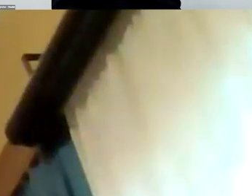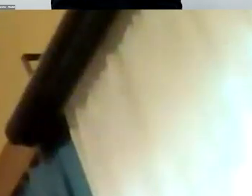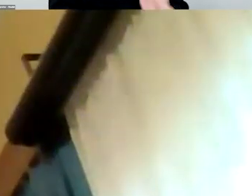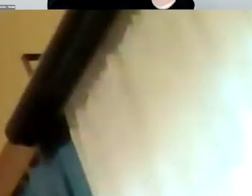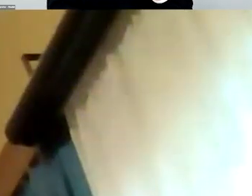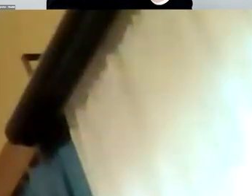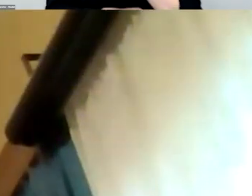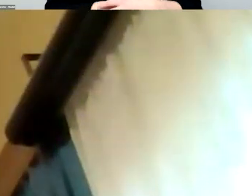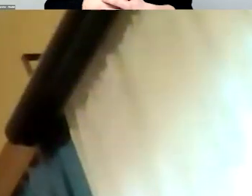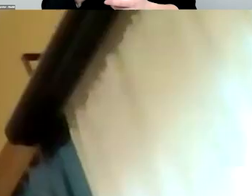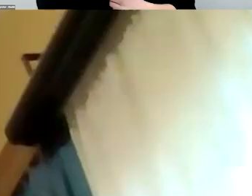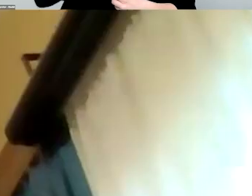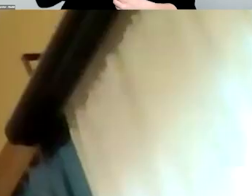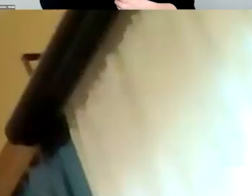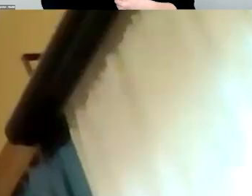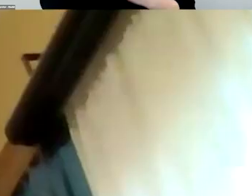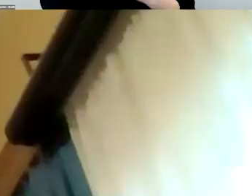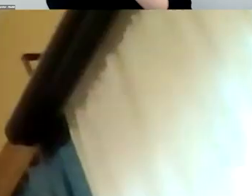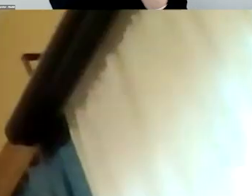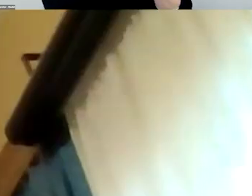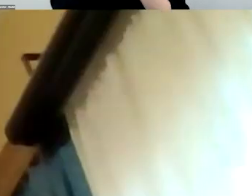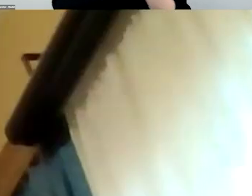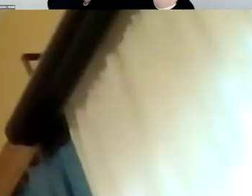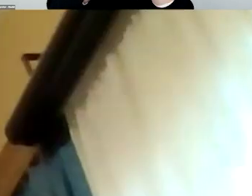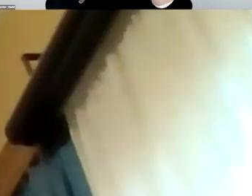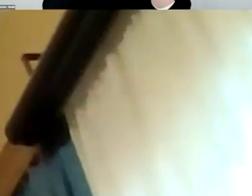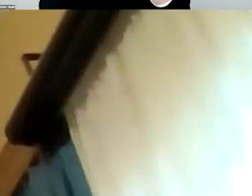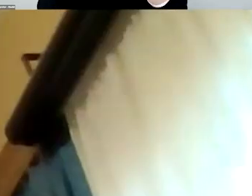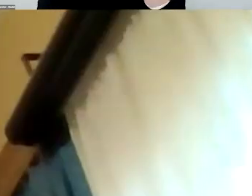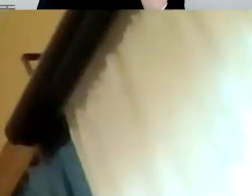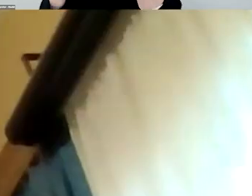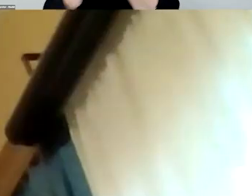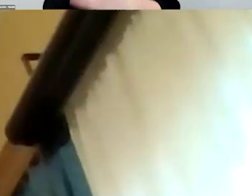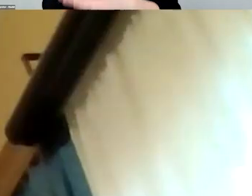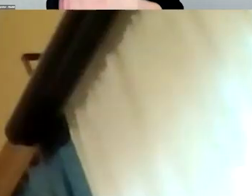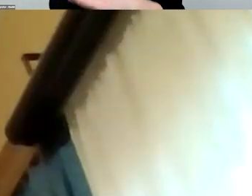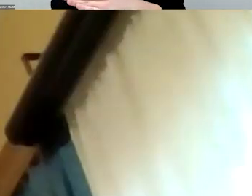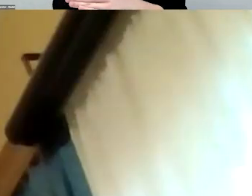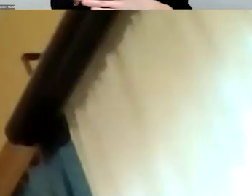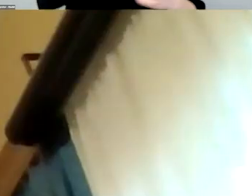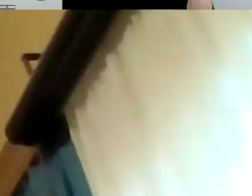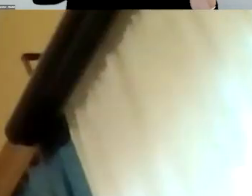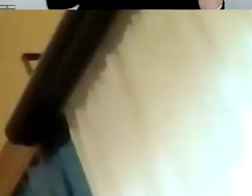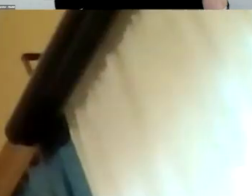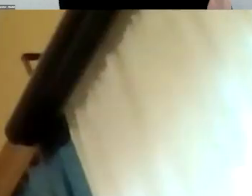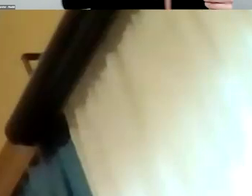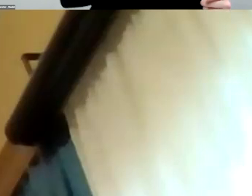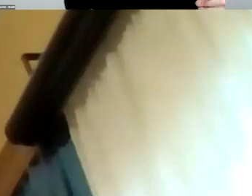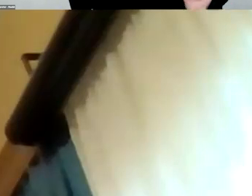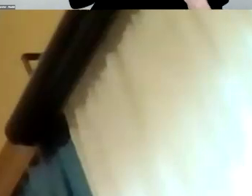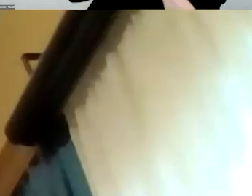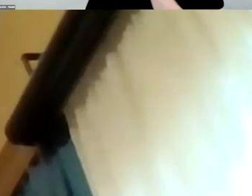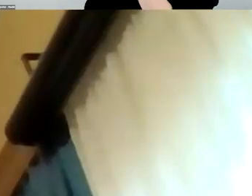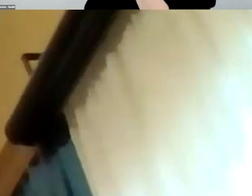Do you think confusion, misunderstanding about the role of support worker exists for healthcare professionals? For